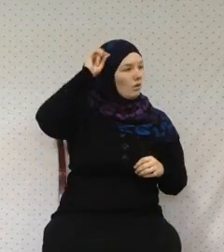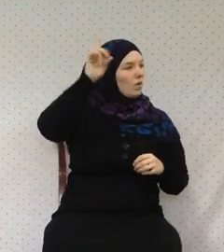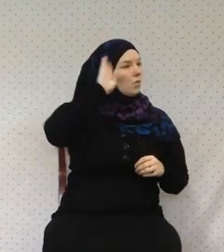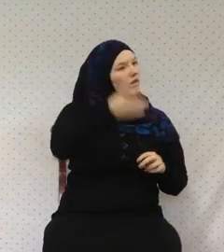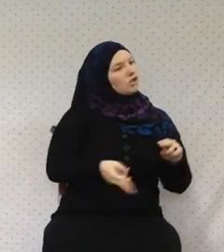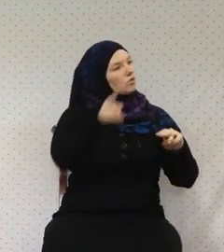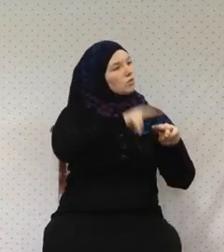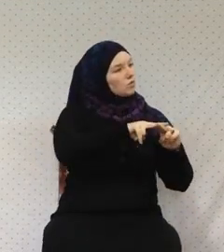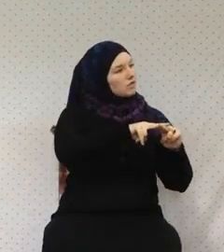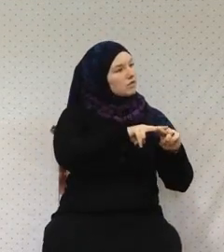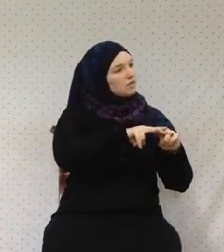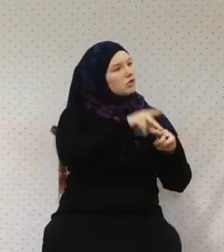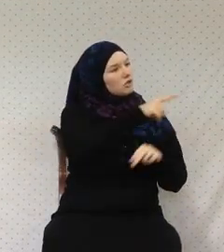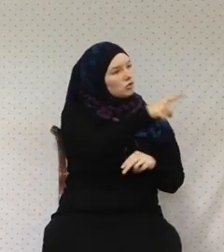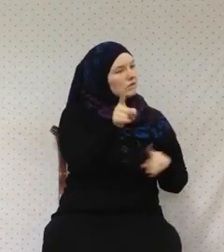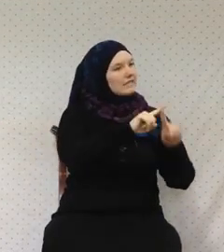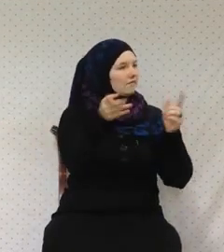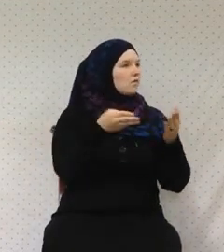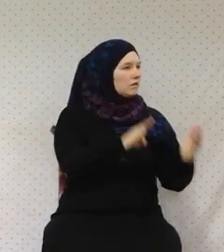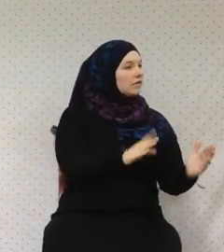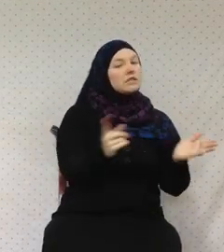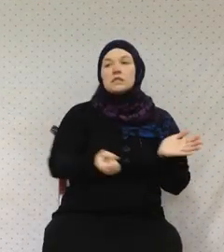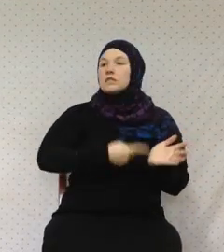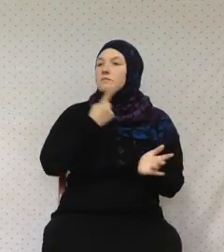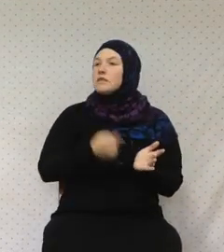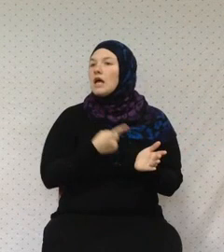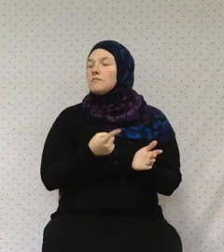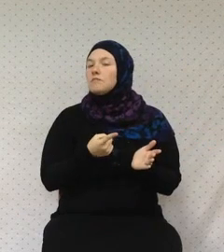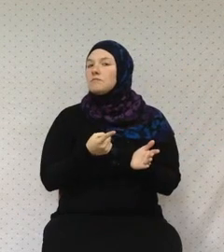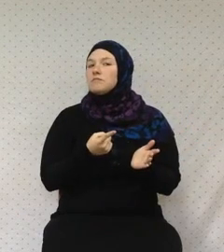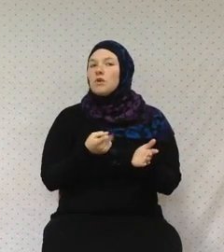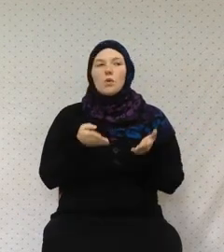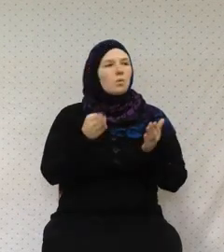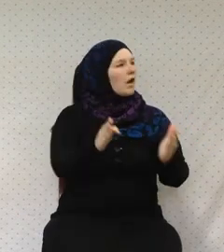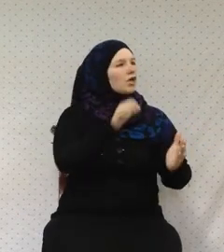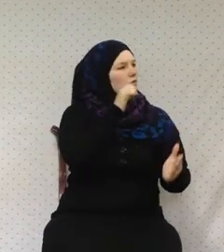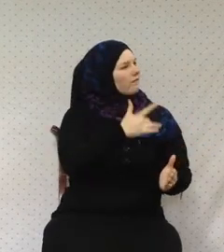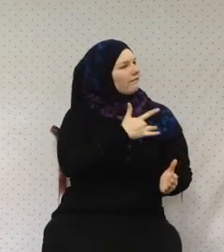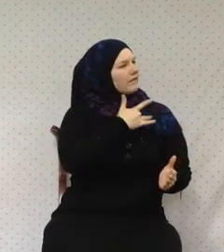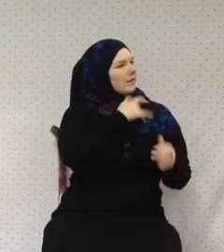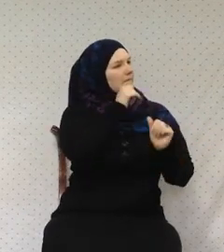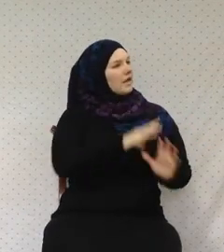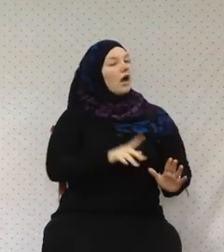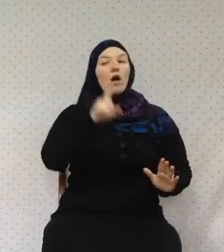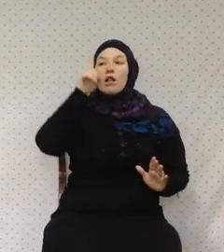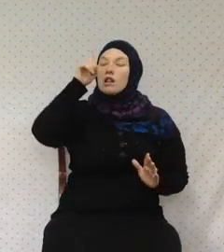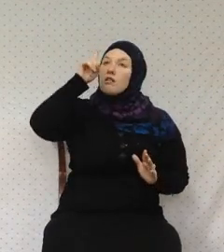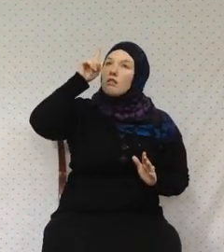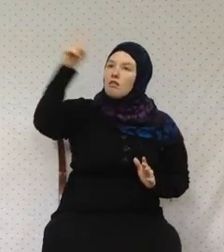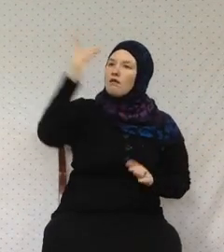will increase you incrementally, sometimes in ways that you don't feel that Allah